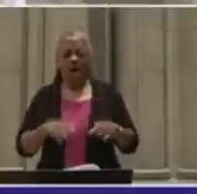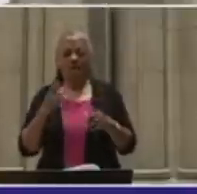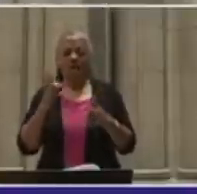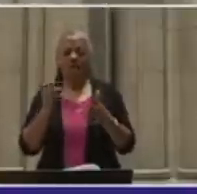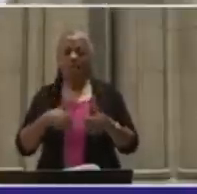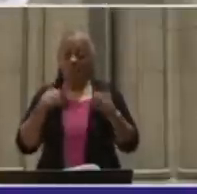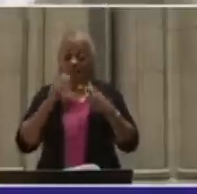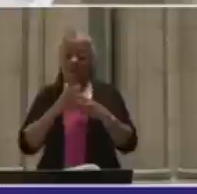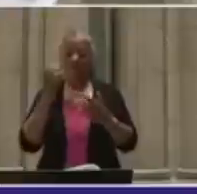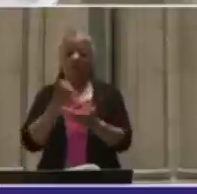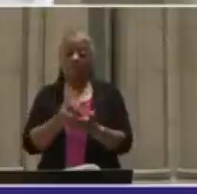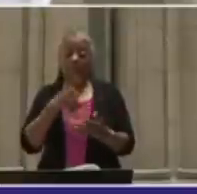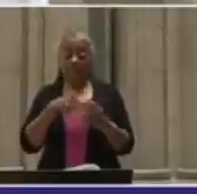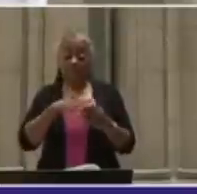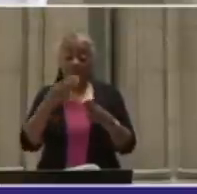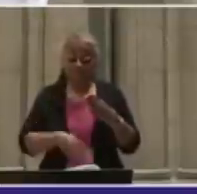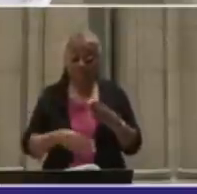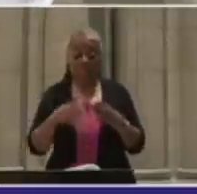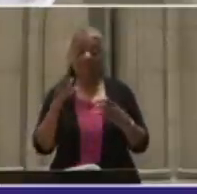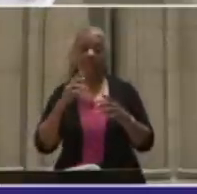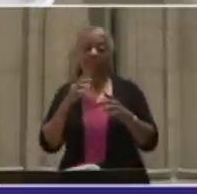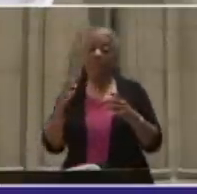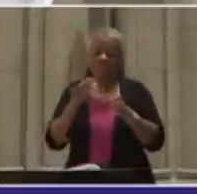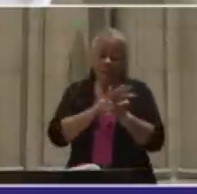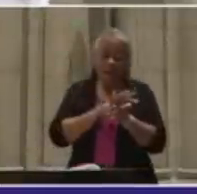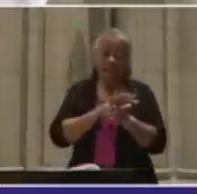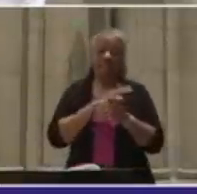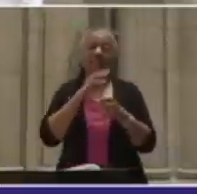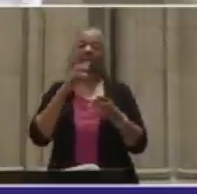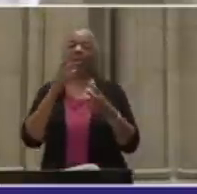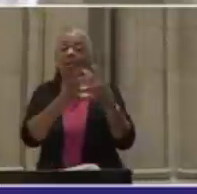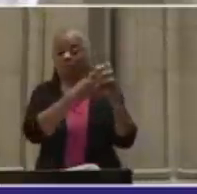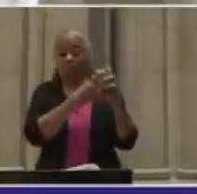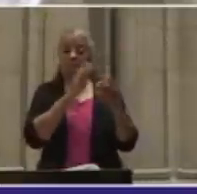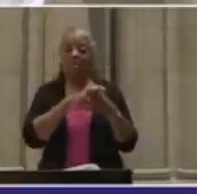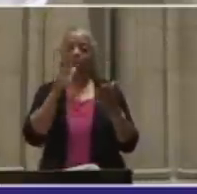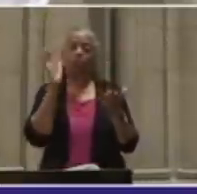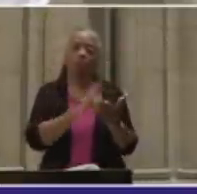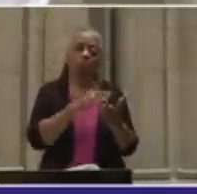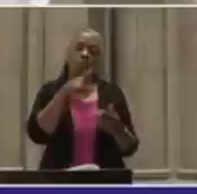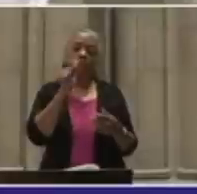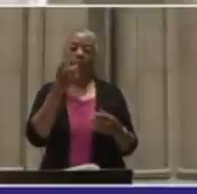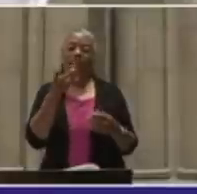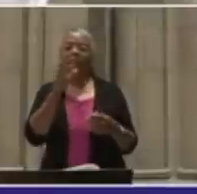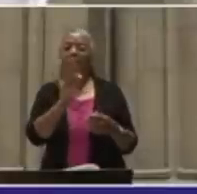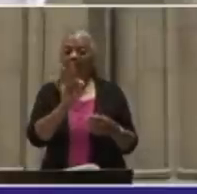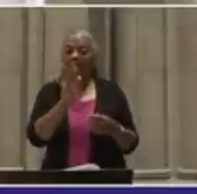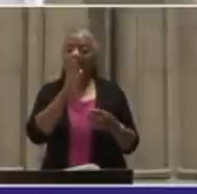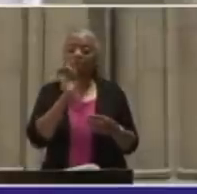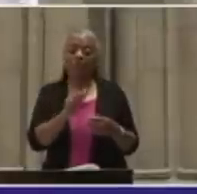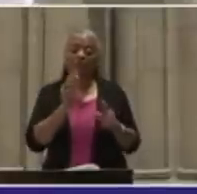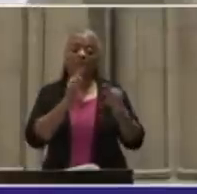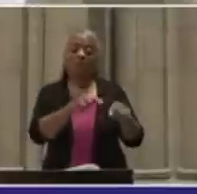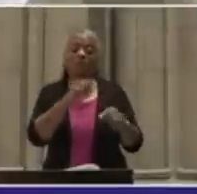mass incarceration, we would significantly reduce the $179 billion that currently goes to policing and courts and prison.